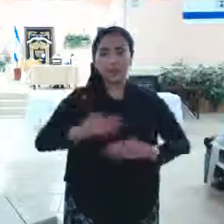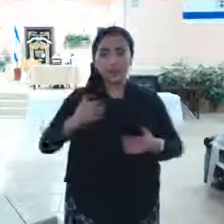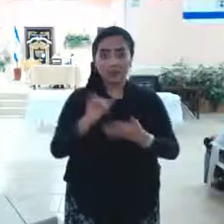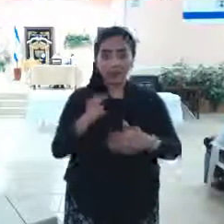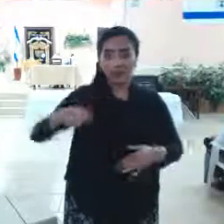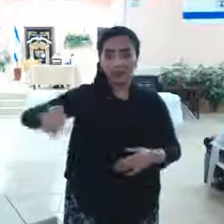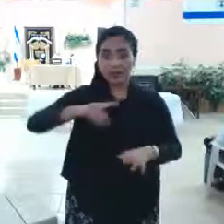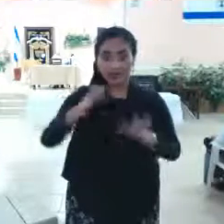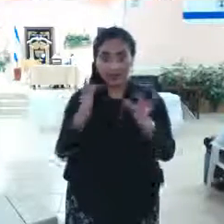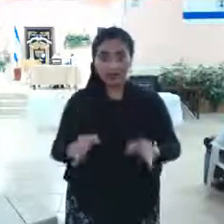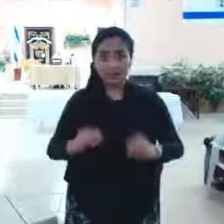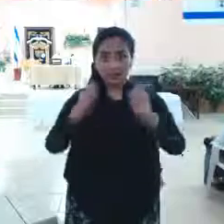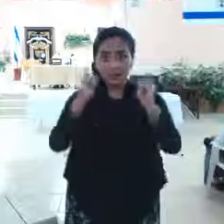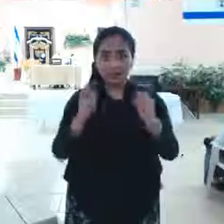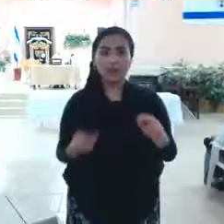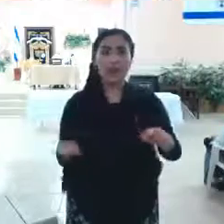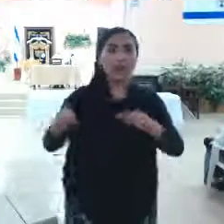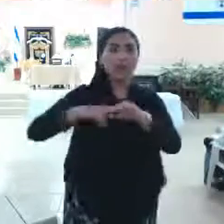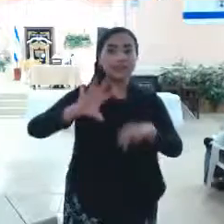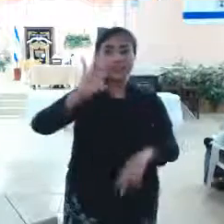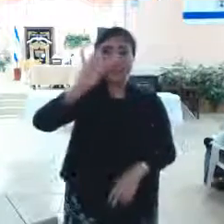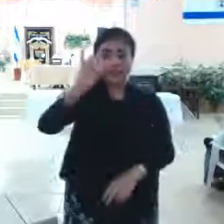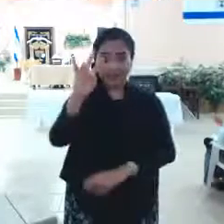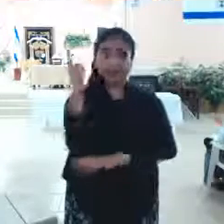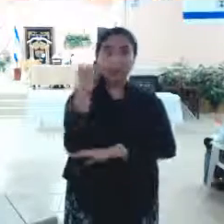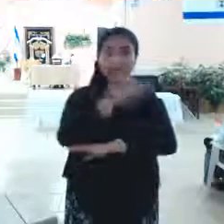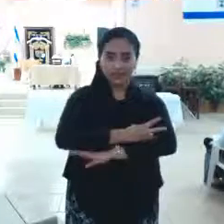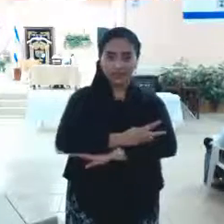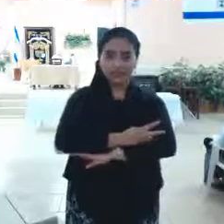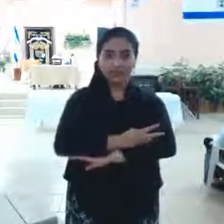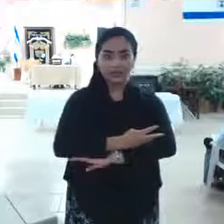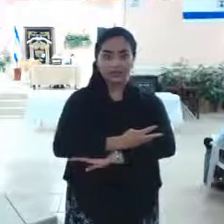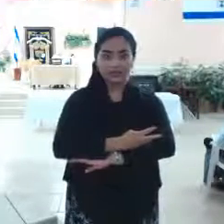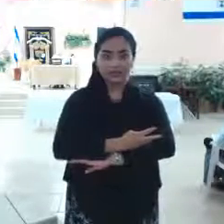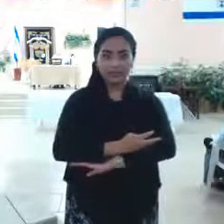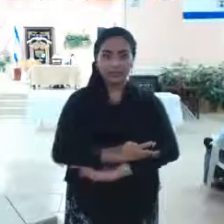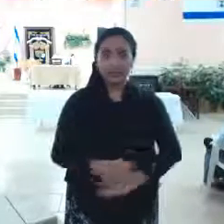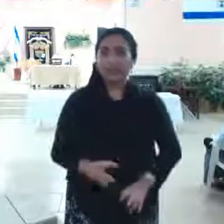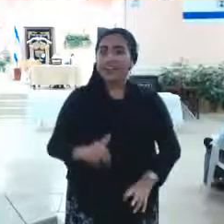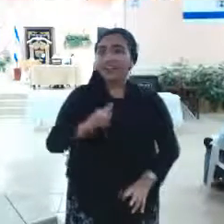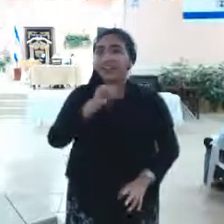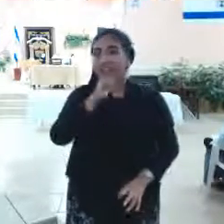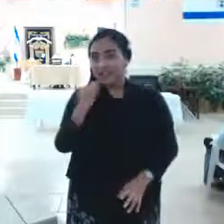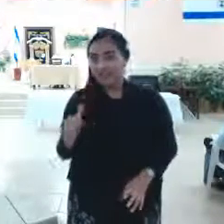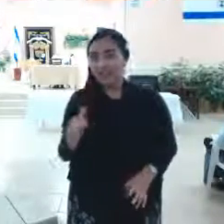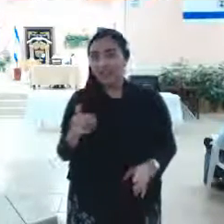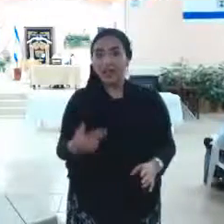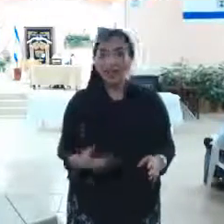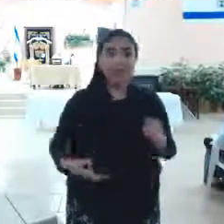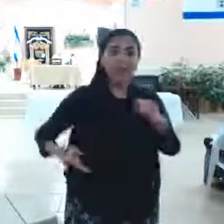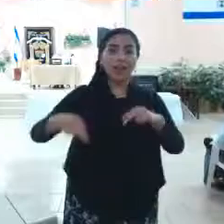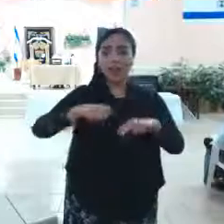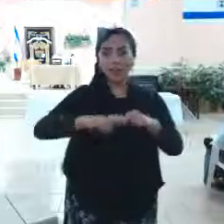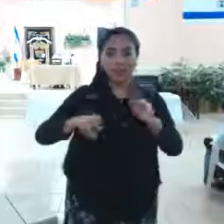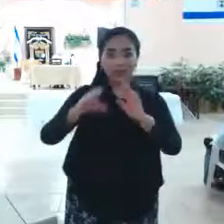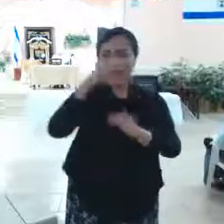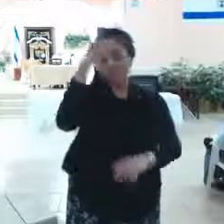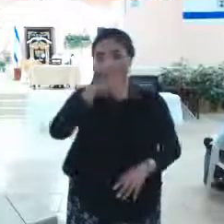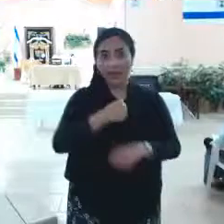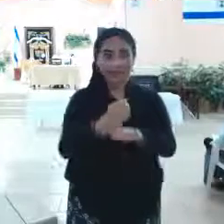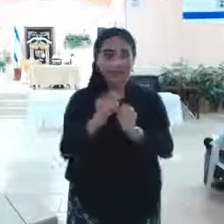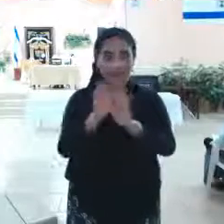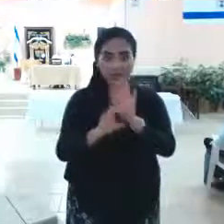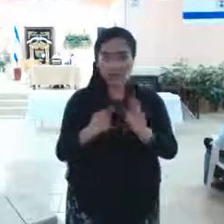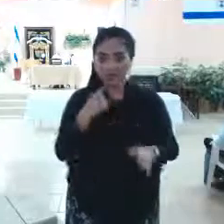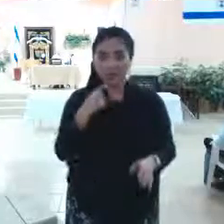great joy, that they decided to celebrate other 7 days. It is not, those are not